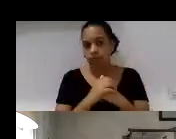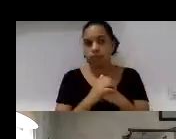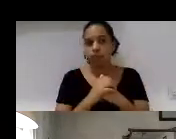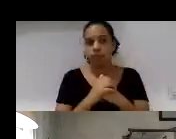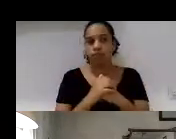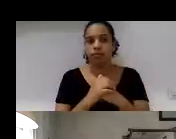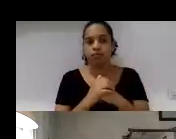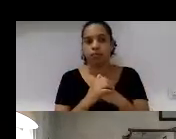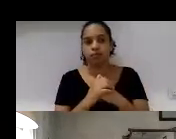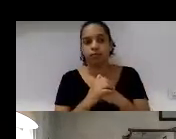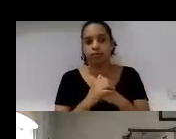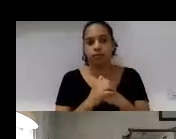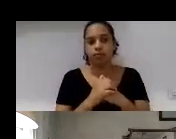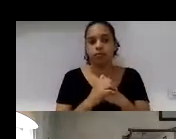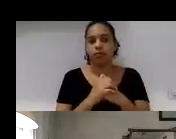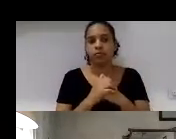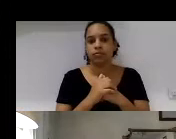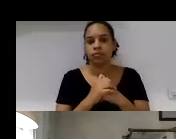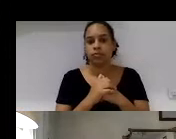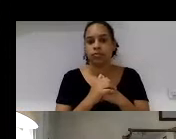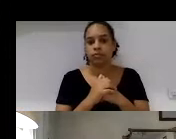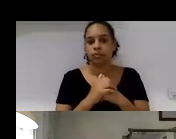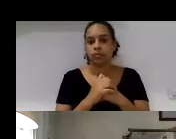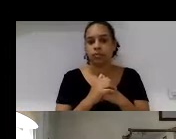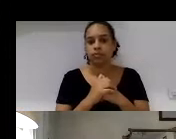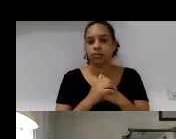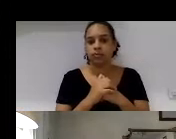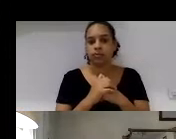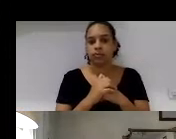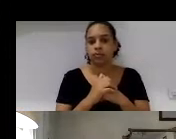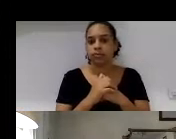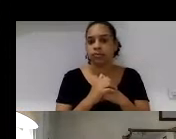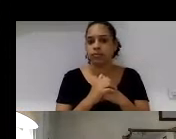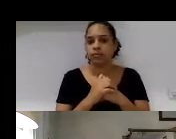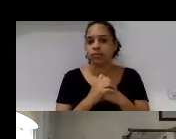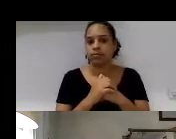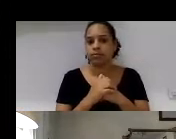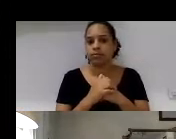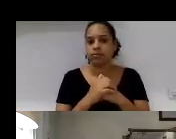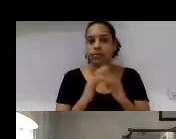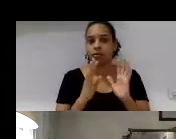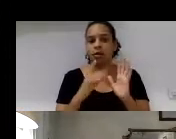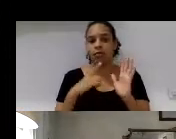I'm not hearing anything back. Yeah, we do have time for discussion. So